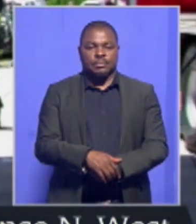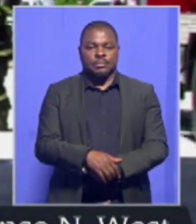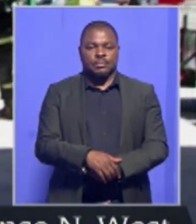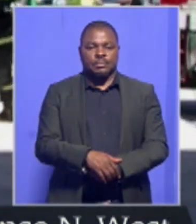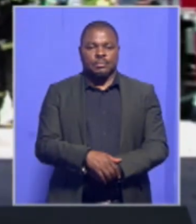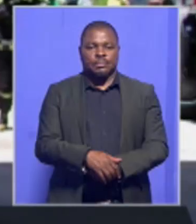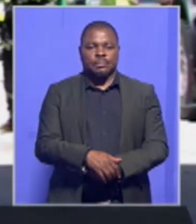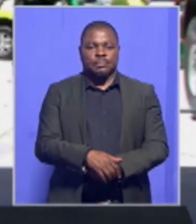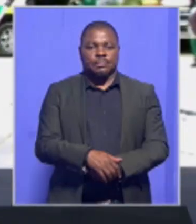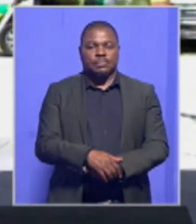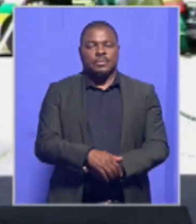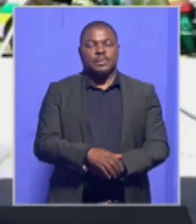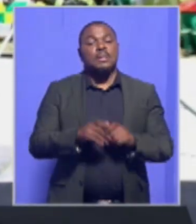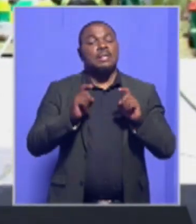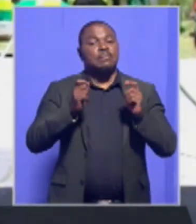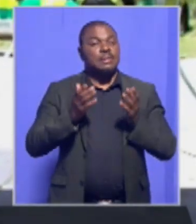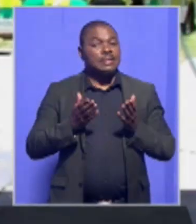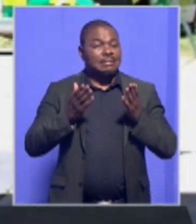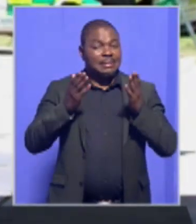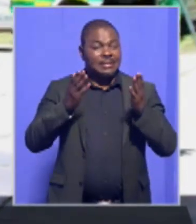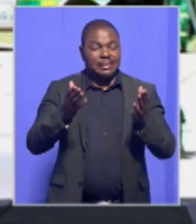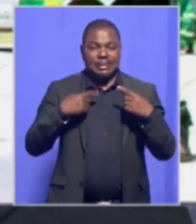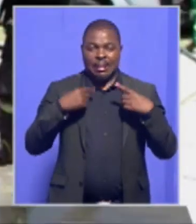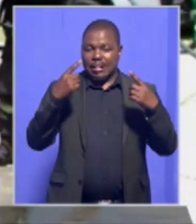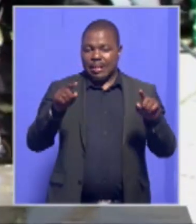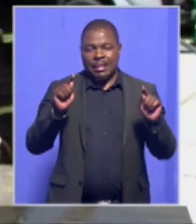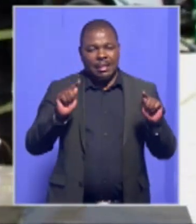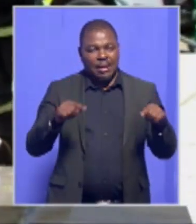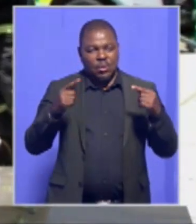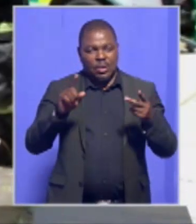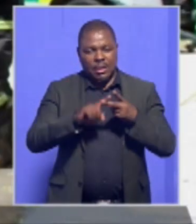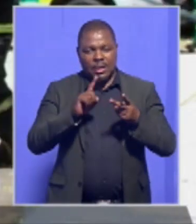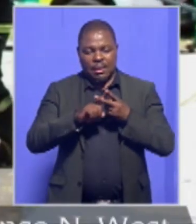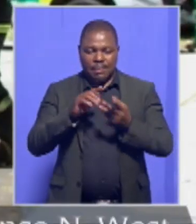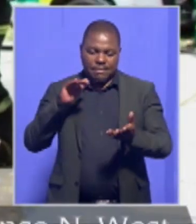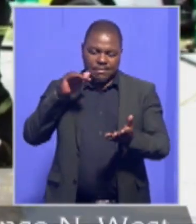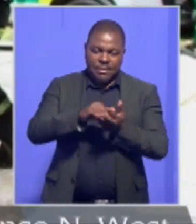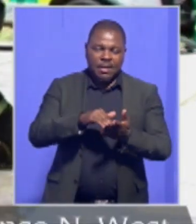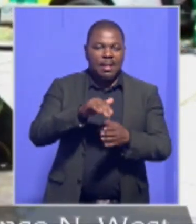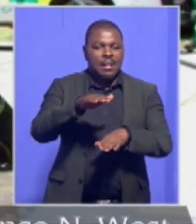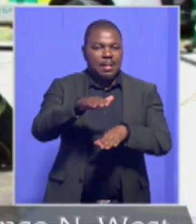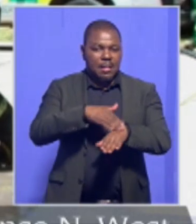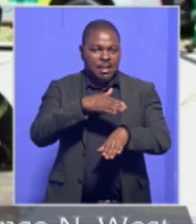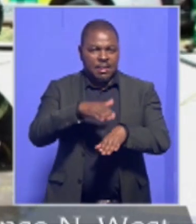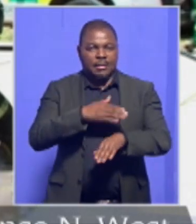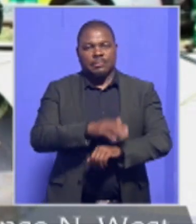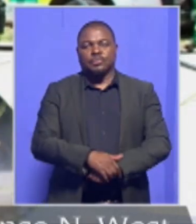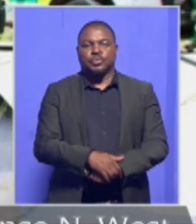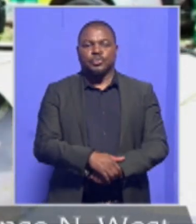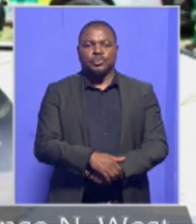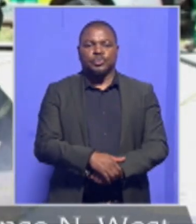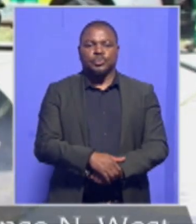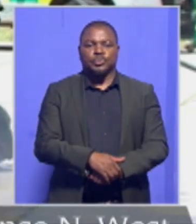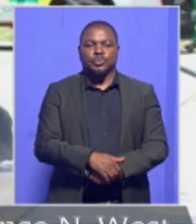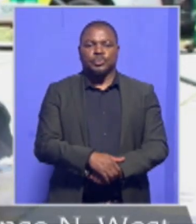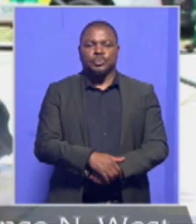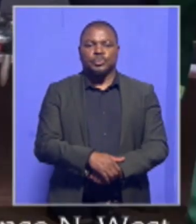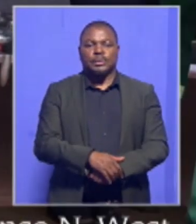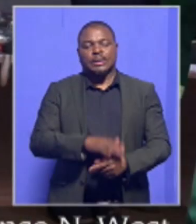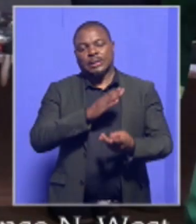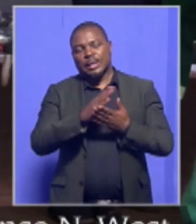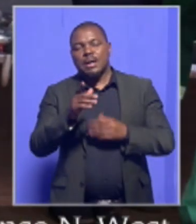ba bonya thata go tsiboga fa ba tlhokega kgotsa ba retelelwa ke go goroga gotlhelele. Seno se pateletsa balwetse go batla dipalangwa